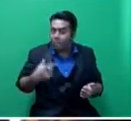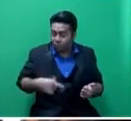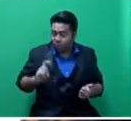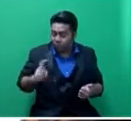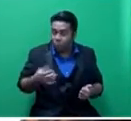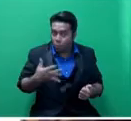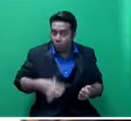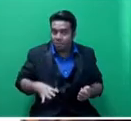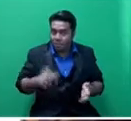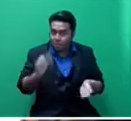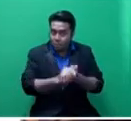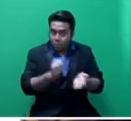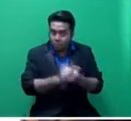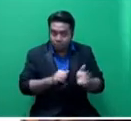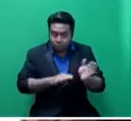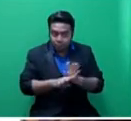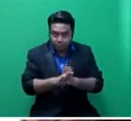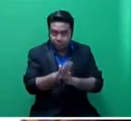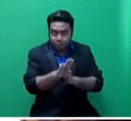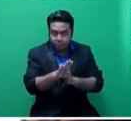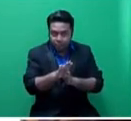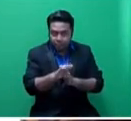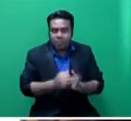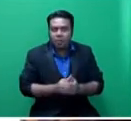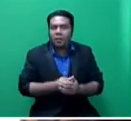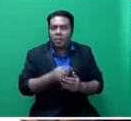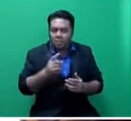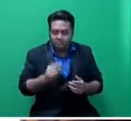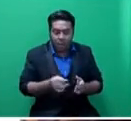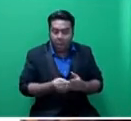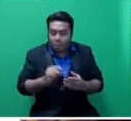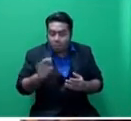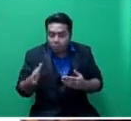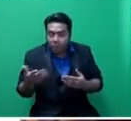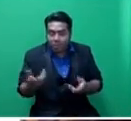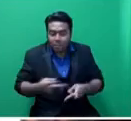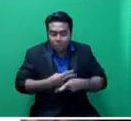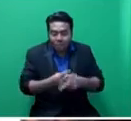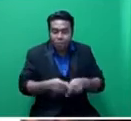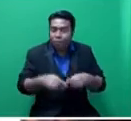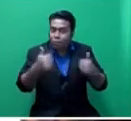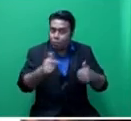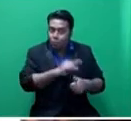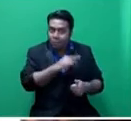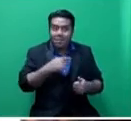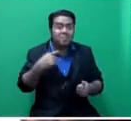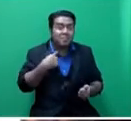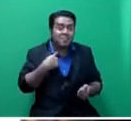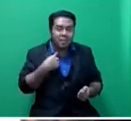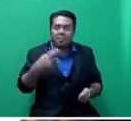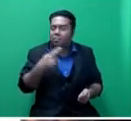want to improve the output and the production, and of